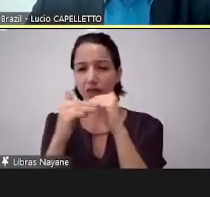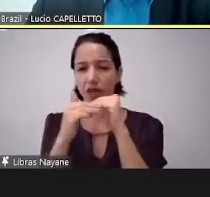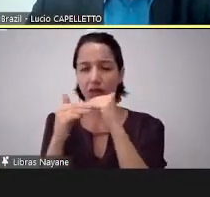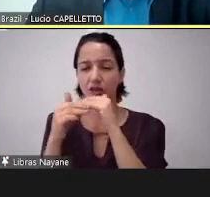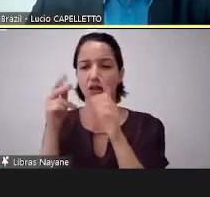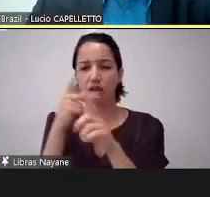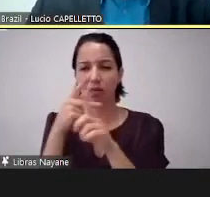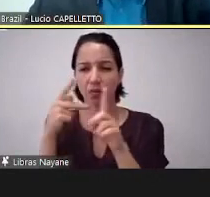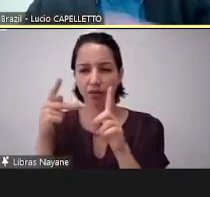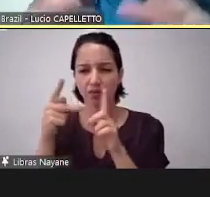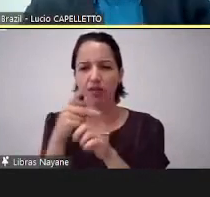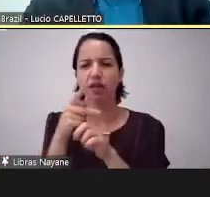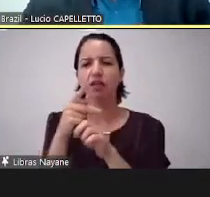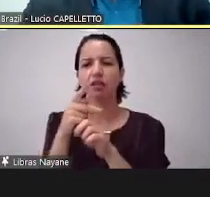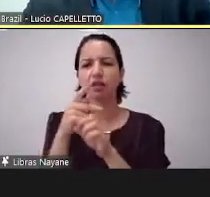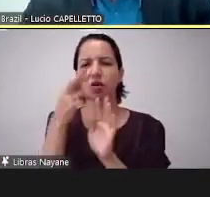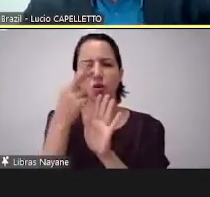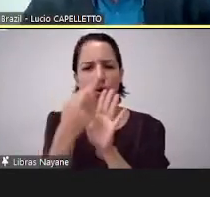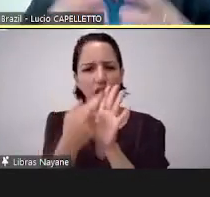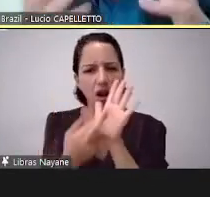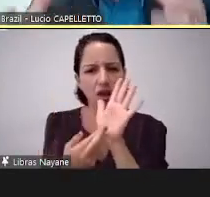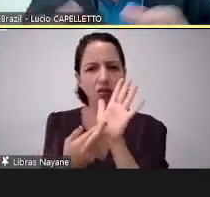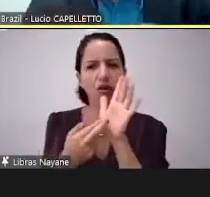of the supplementary